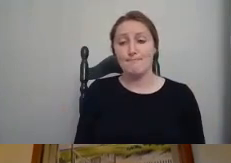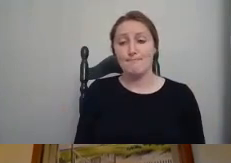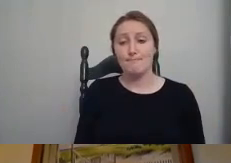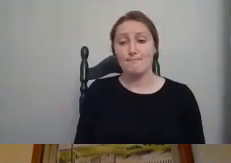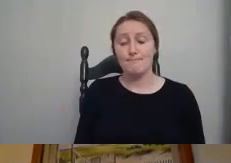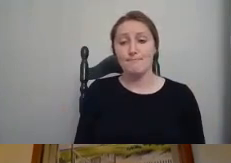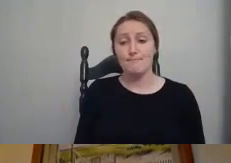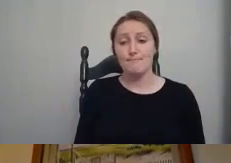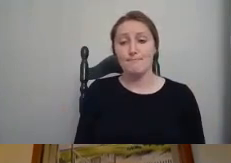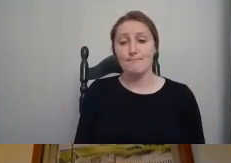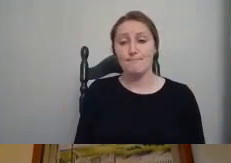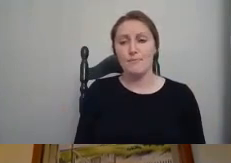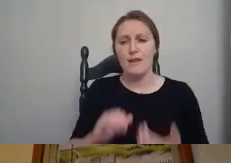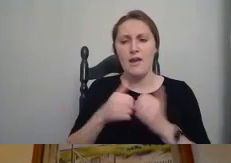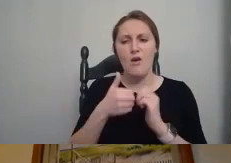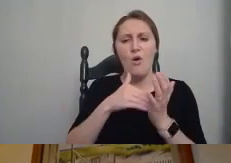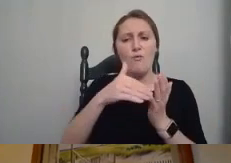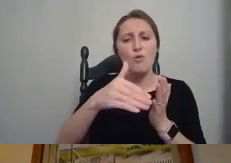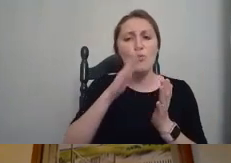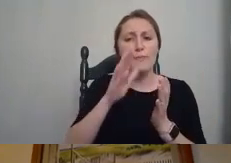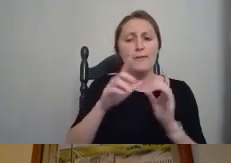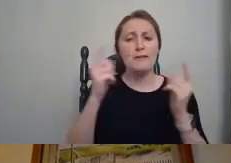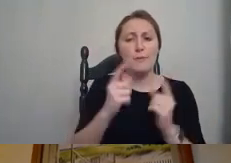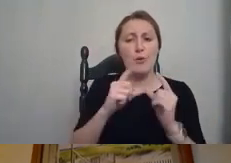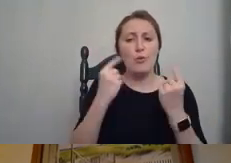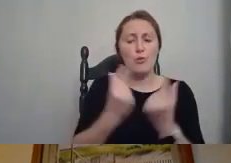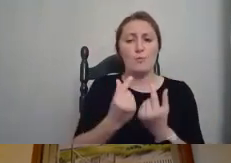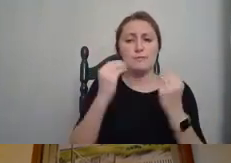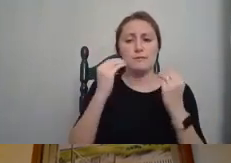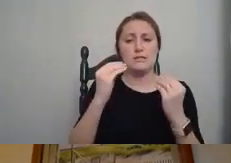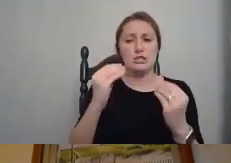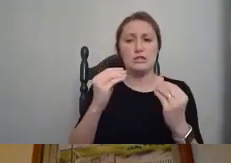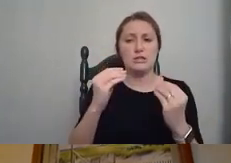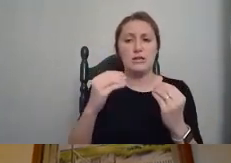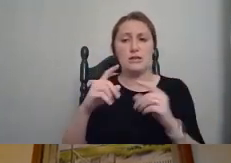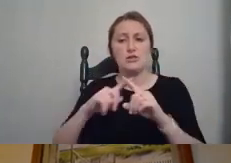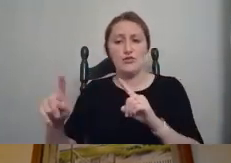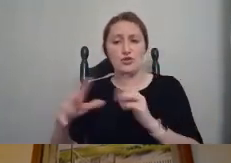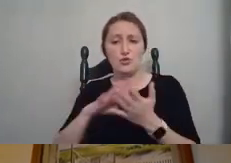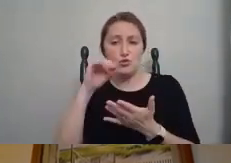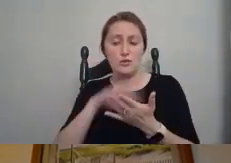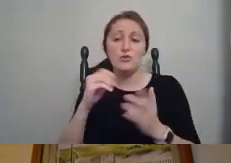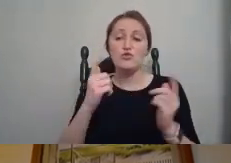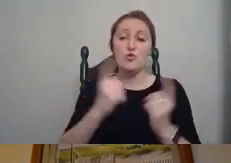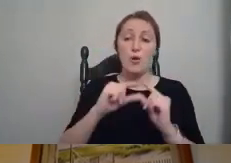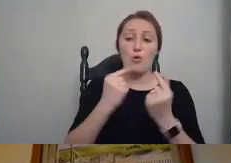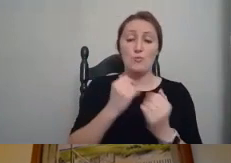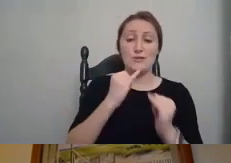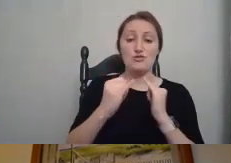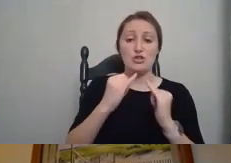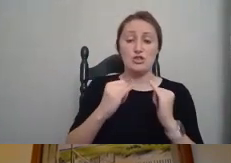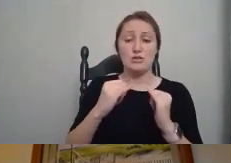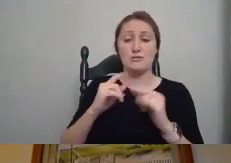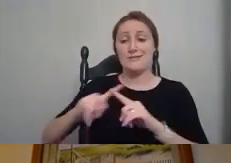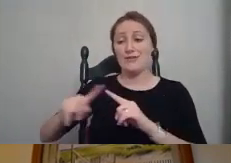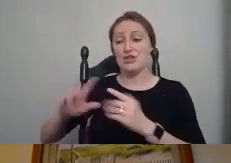How often can we expect small group teaching via differentiated learning? So small group instruction is different than differentiated learning. Small group